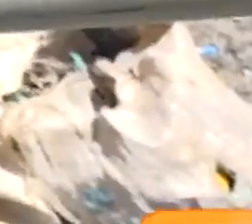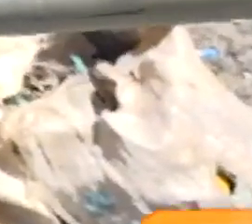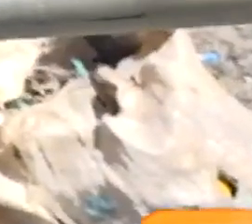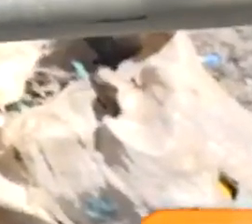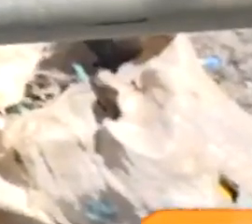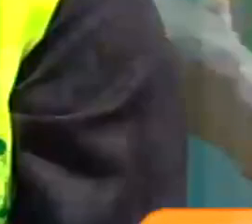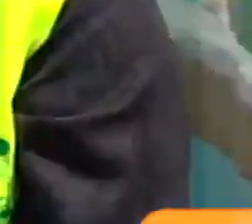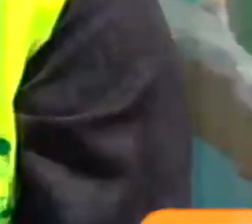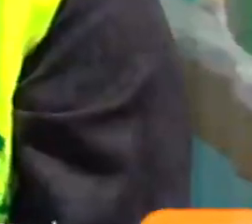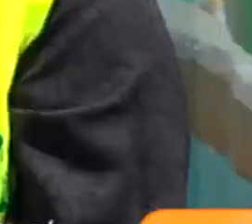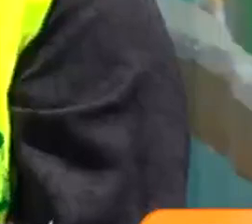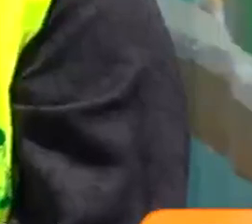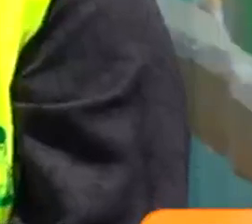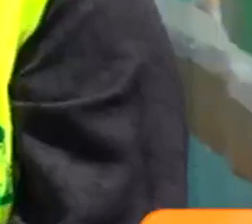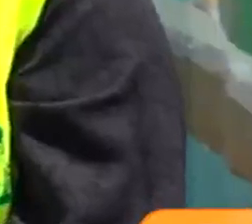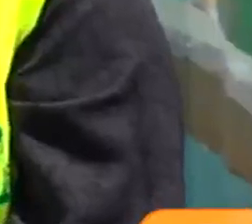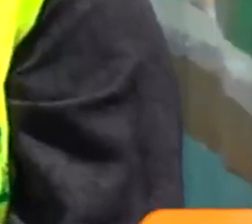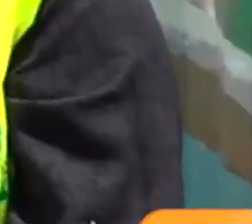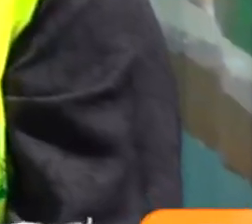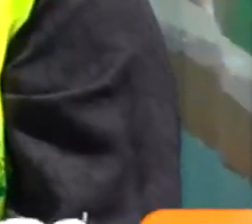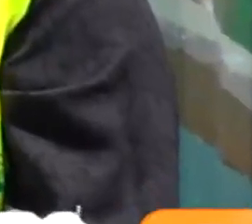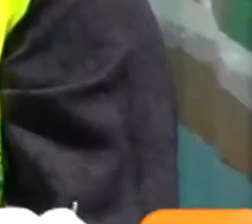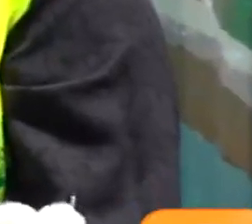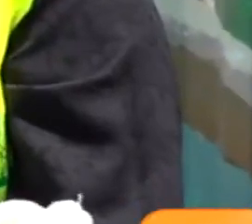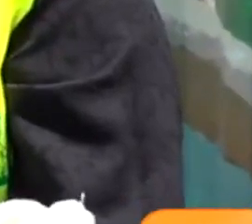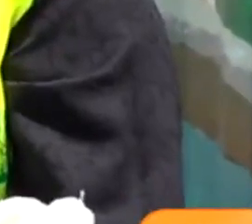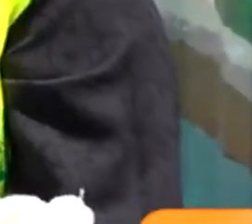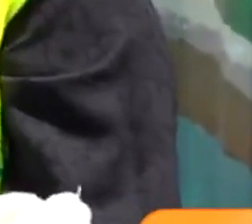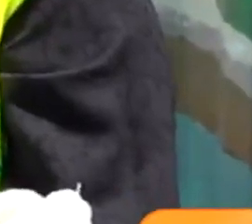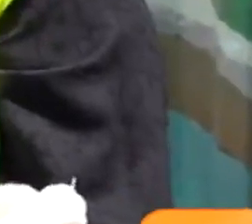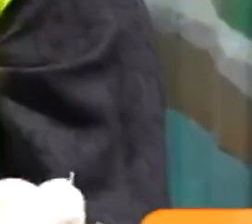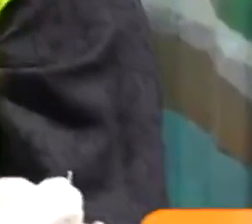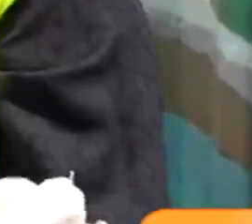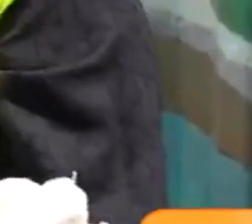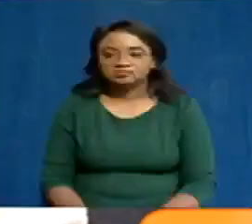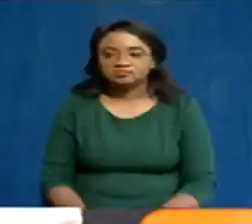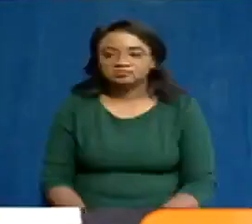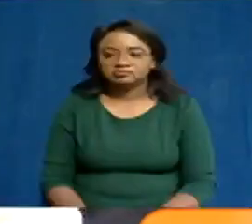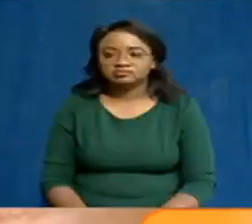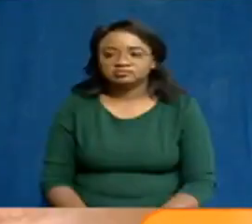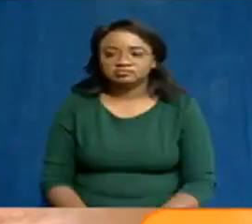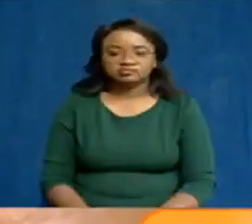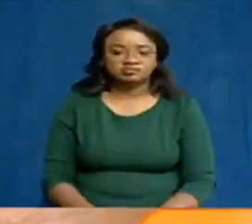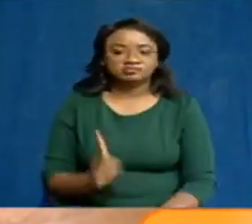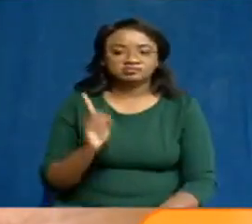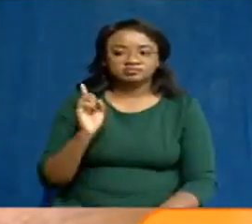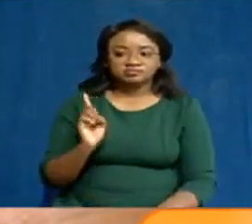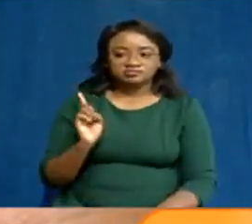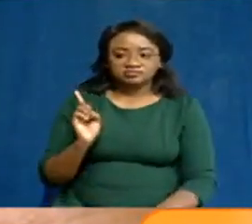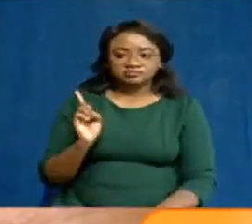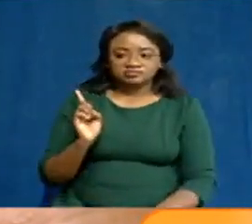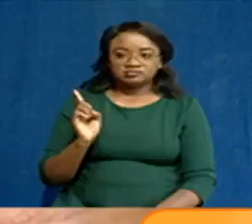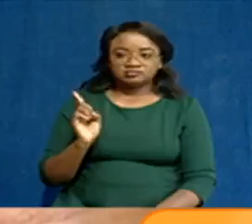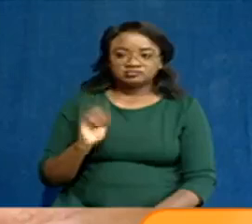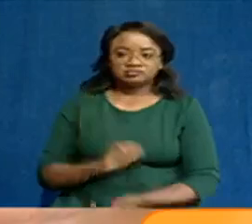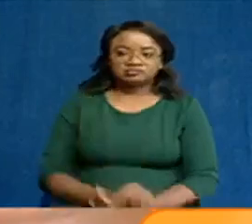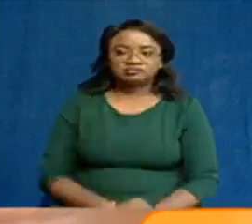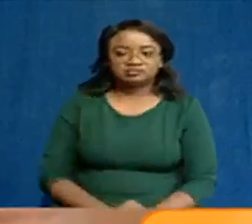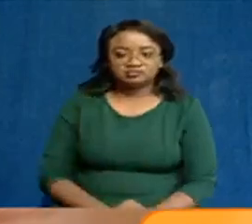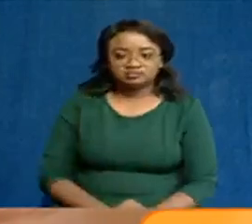Baus Taka, founded by Dr. Tayba Hattimy to manage waste in this area. Baus Taka leverages technology